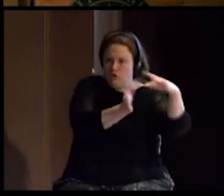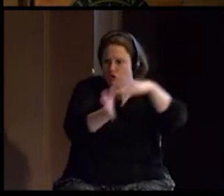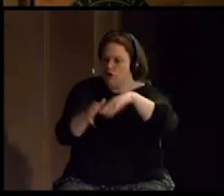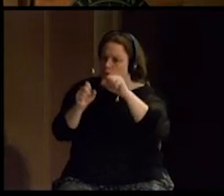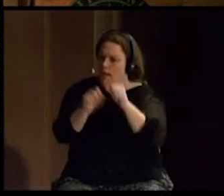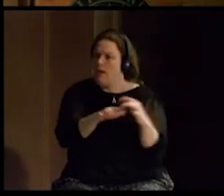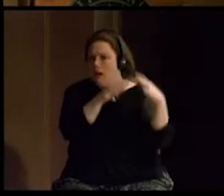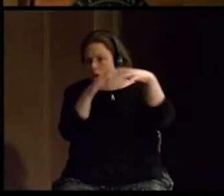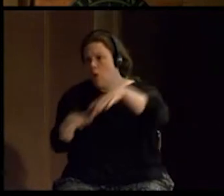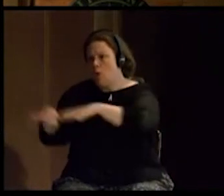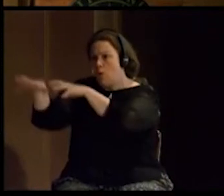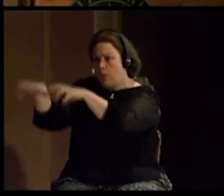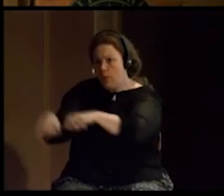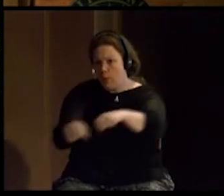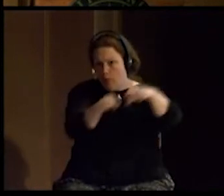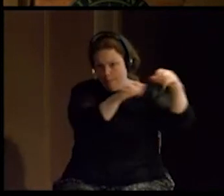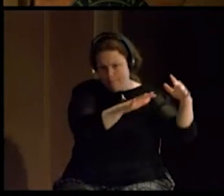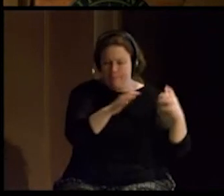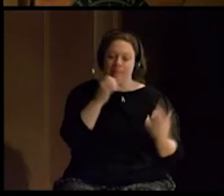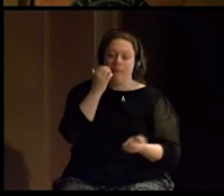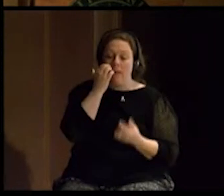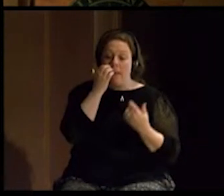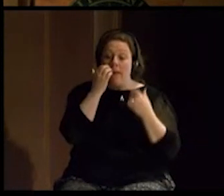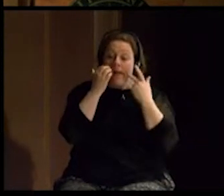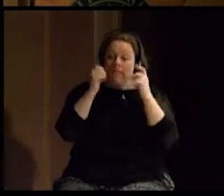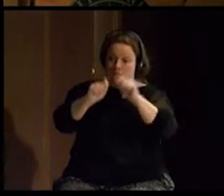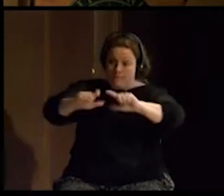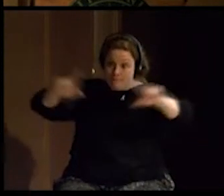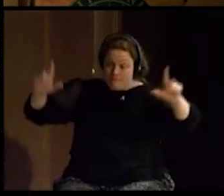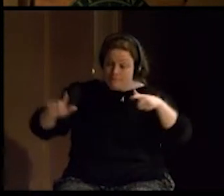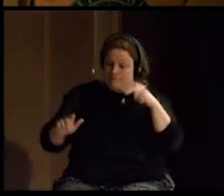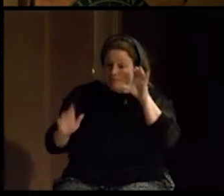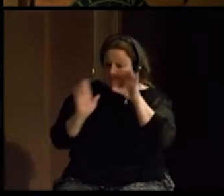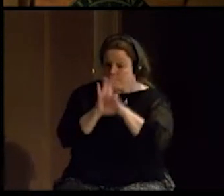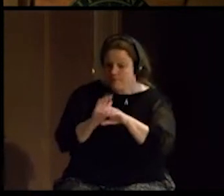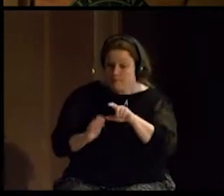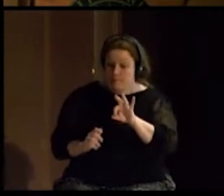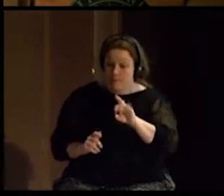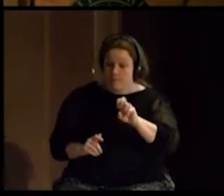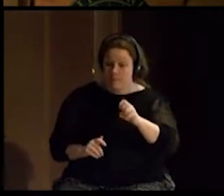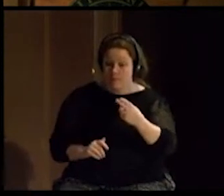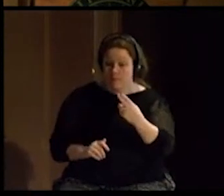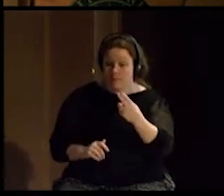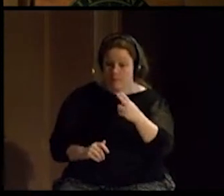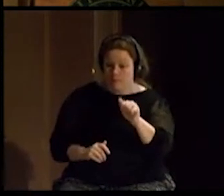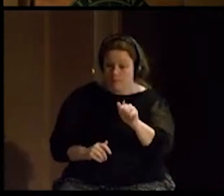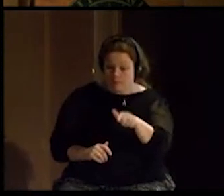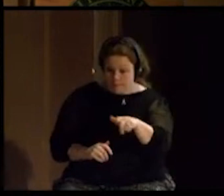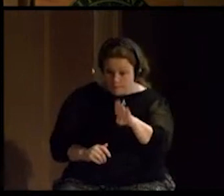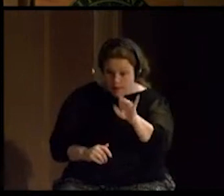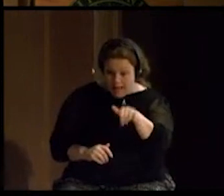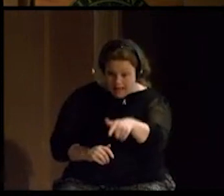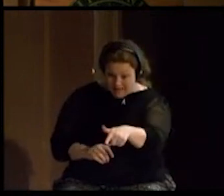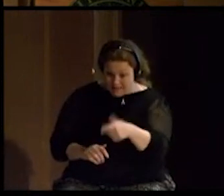sediment. If we zoom into Fuha Bay, there are about 1,700 tons annually of sediment that are